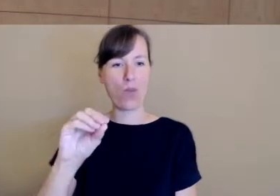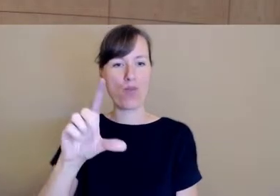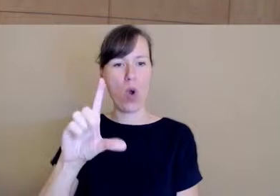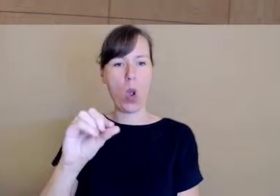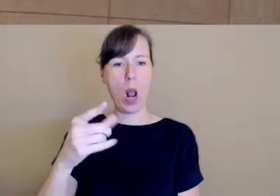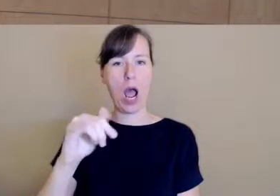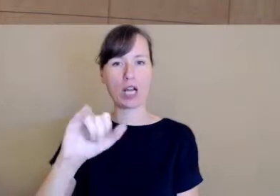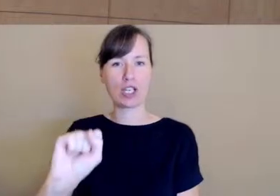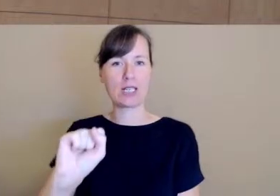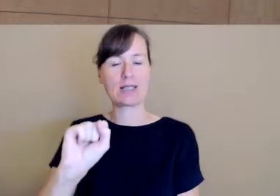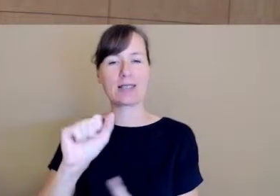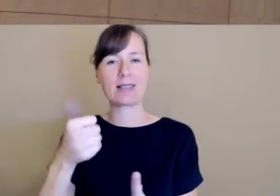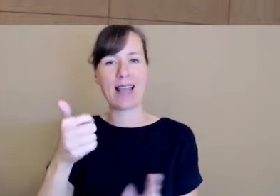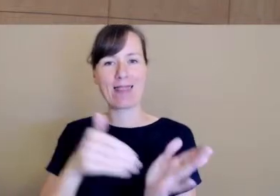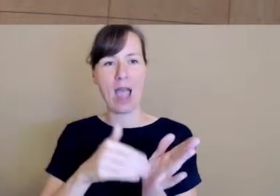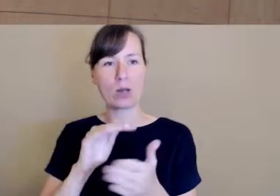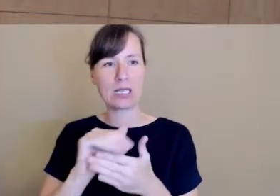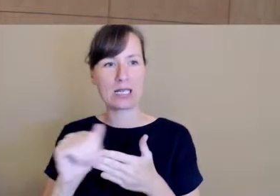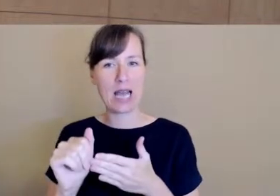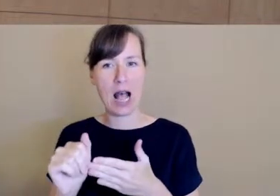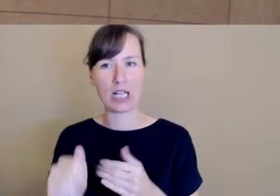$10,000.